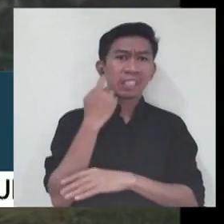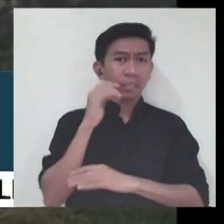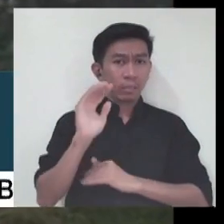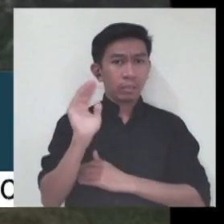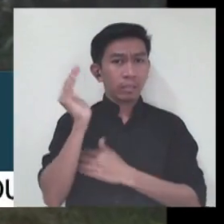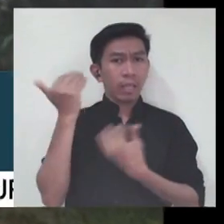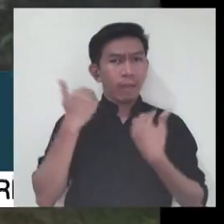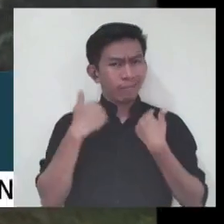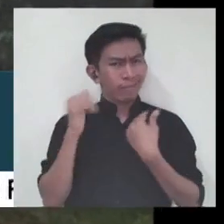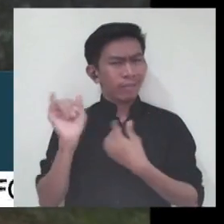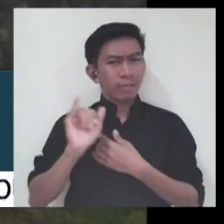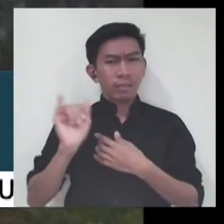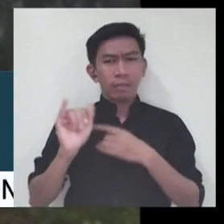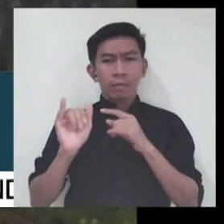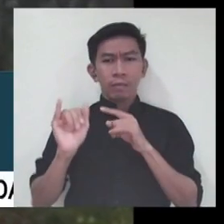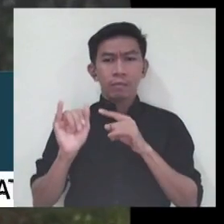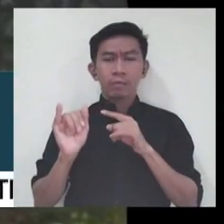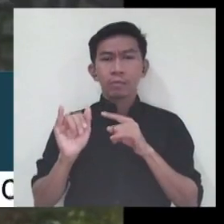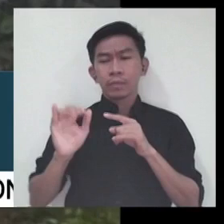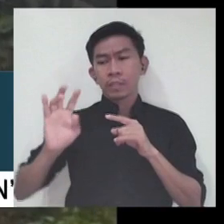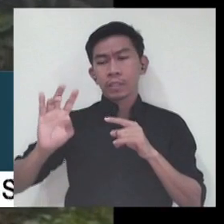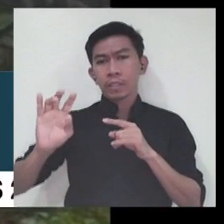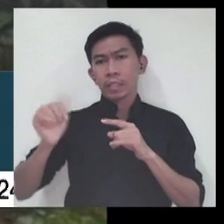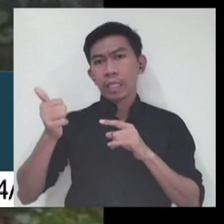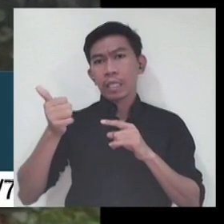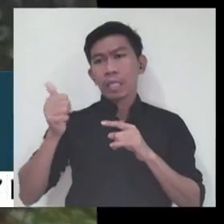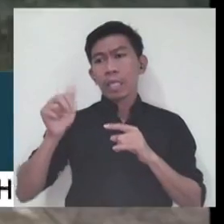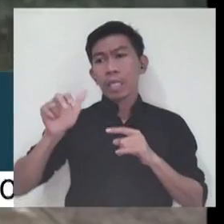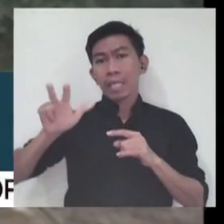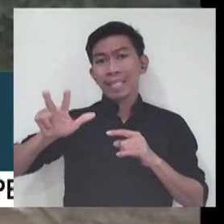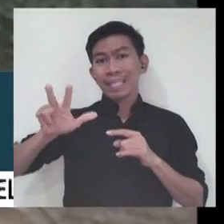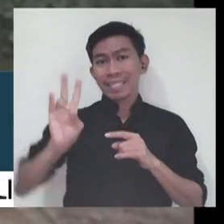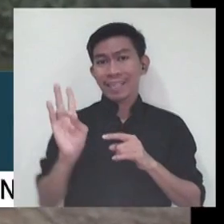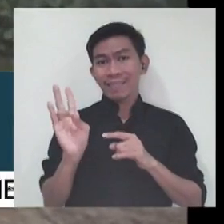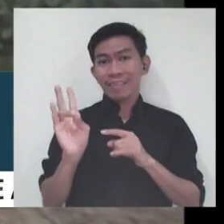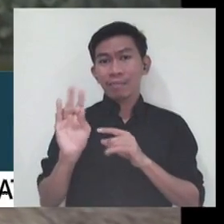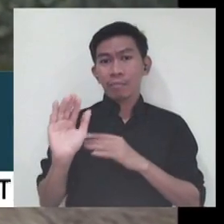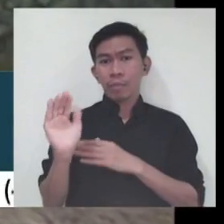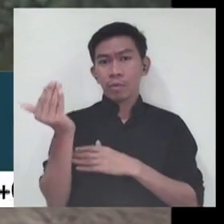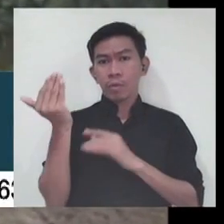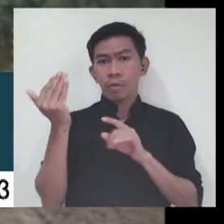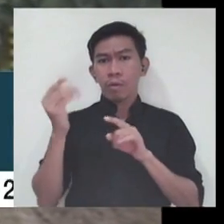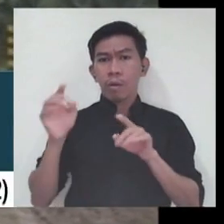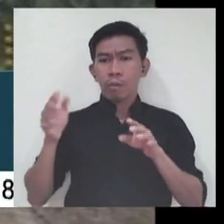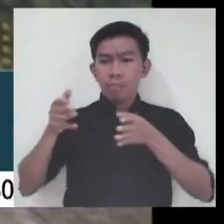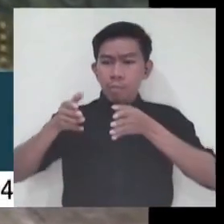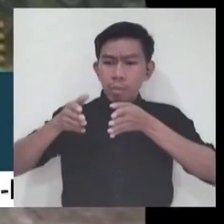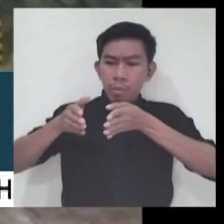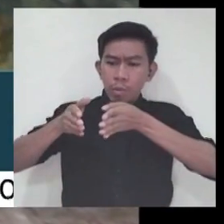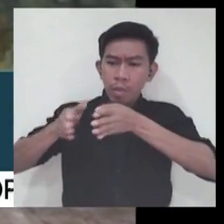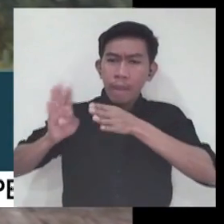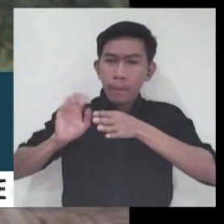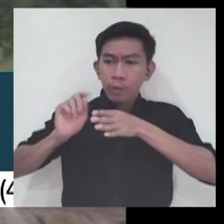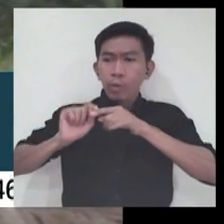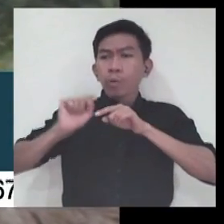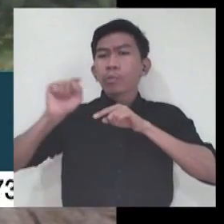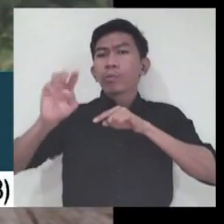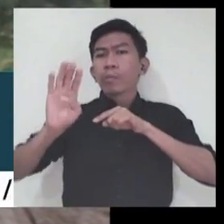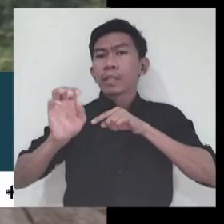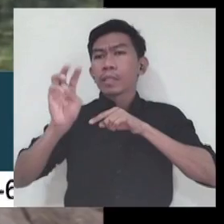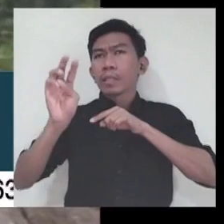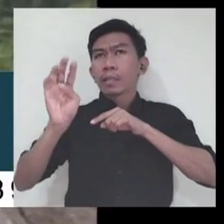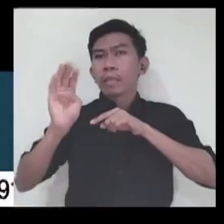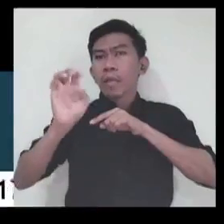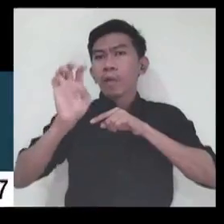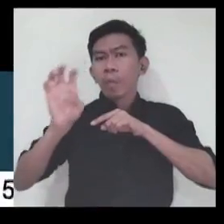around 10:37 a.m., which rendered the Bontok-Banawi Road impassable. Clearing operation is underway.